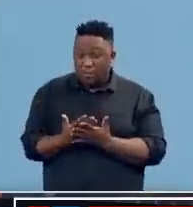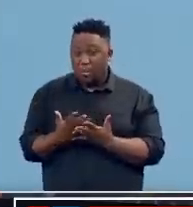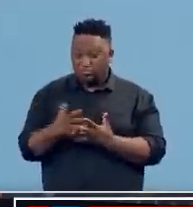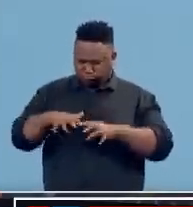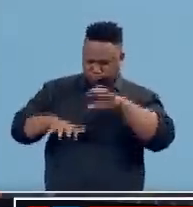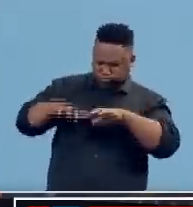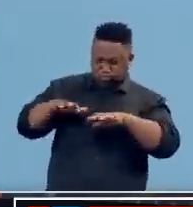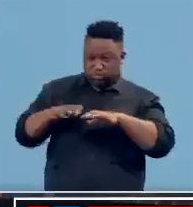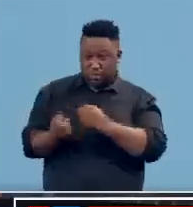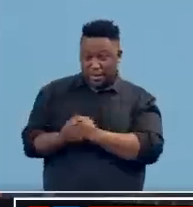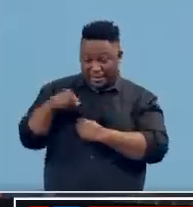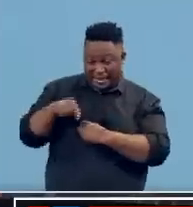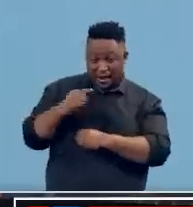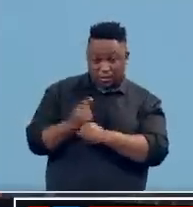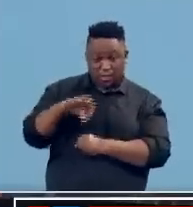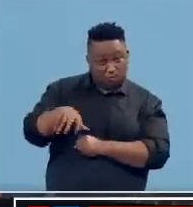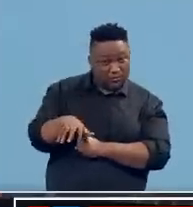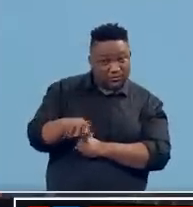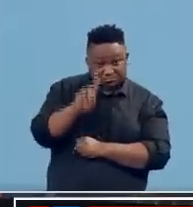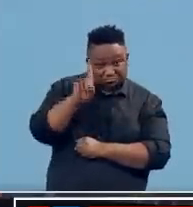earthquakes experienced, especially here in Gauteng?